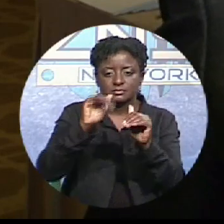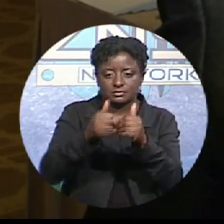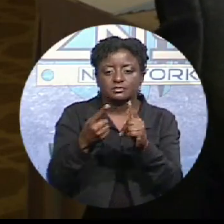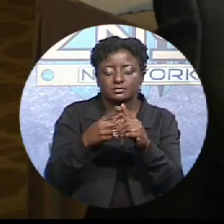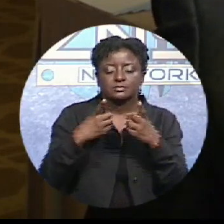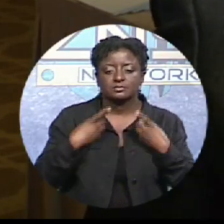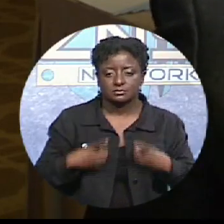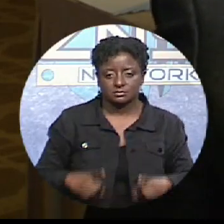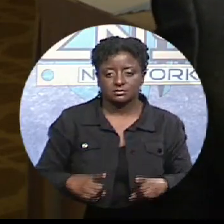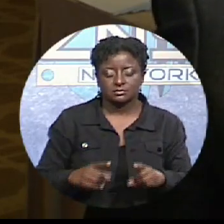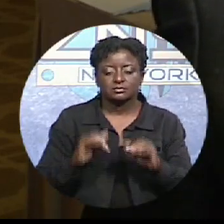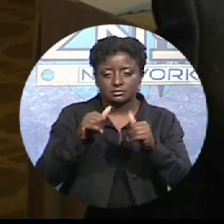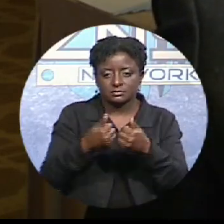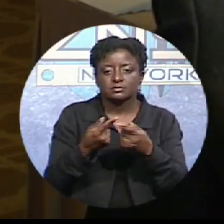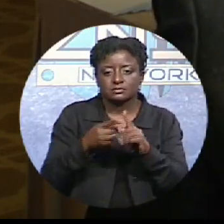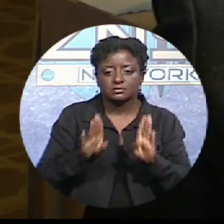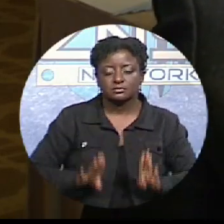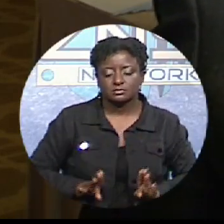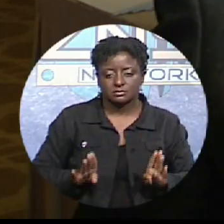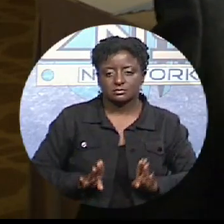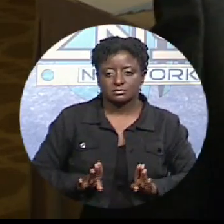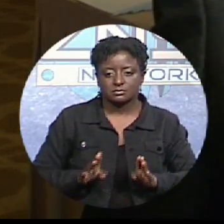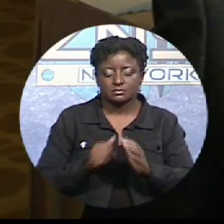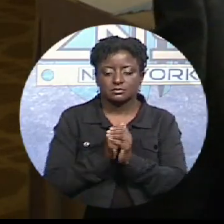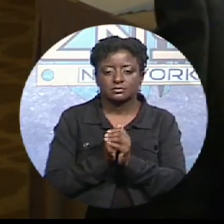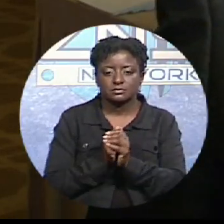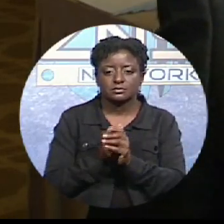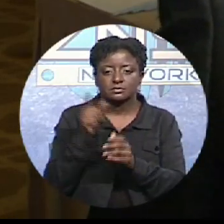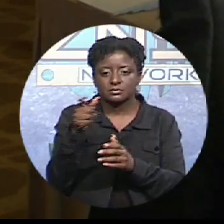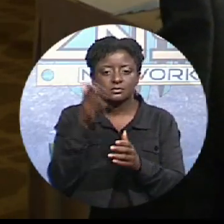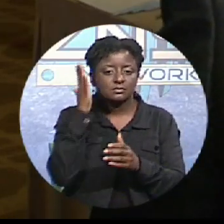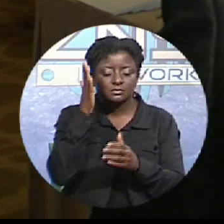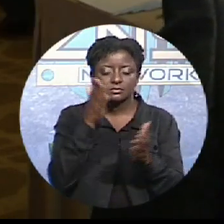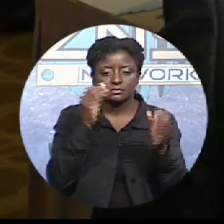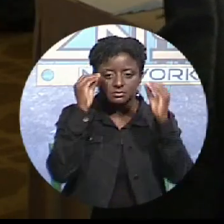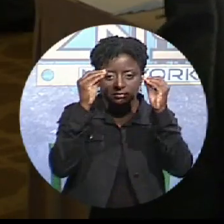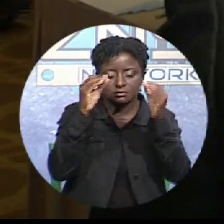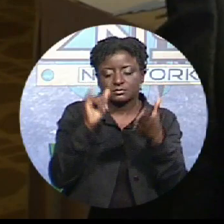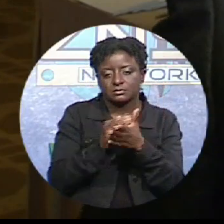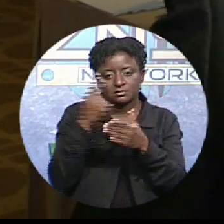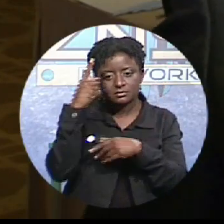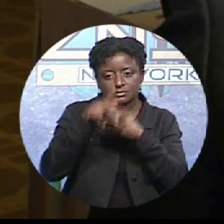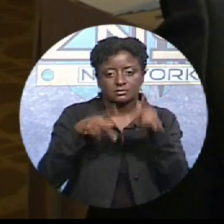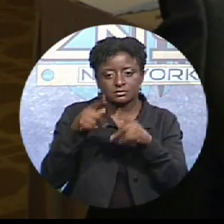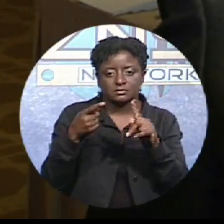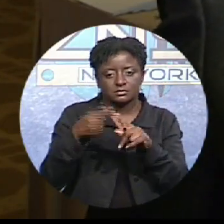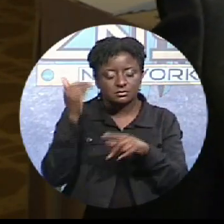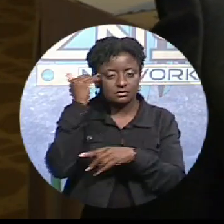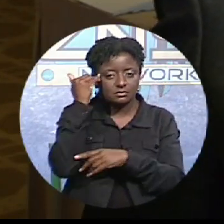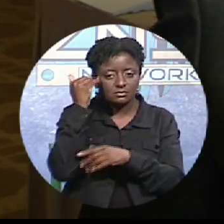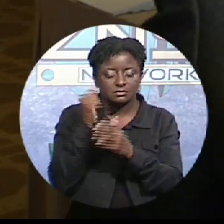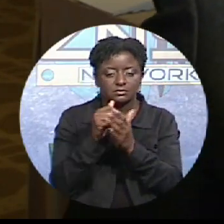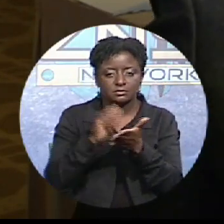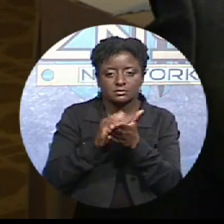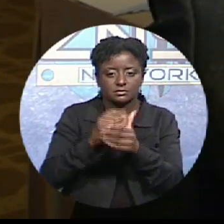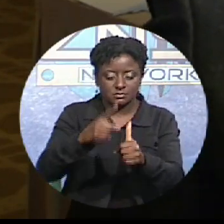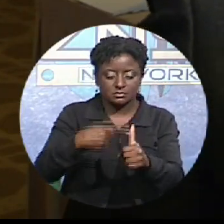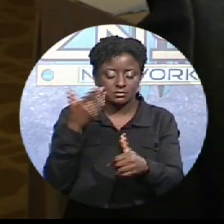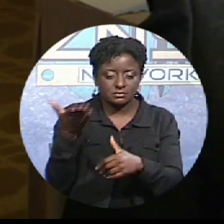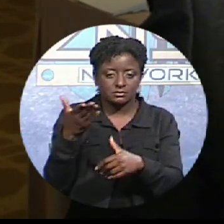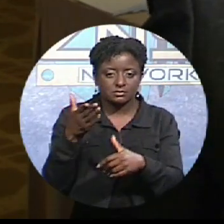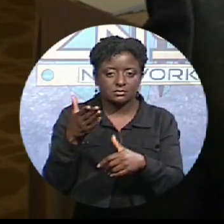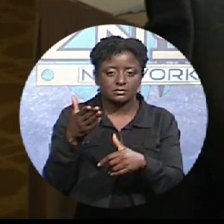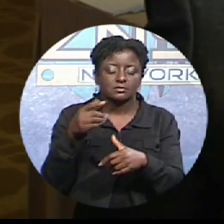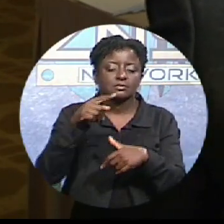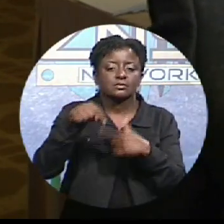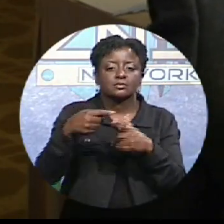the etiquette, the poise. He's going to bring that forward for persons to know because that's the first thing. When you step out, you have